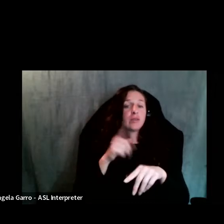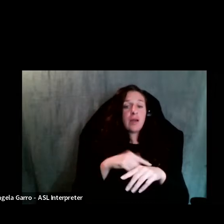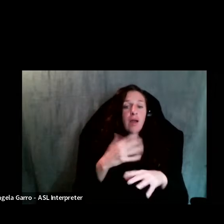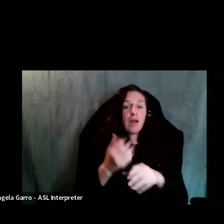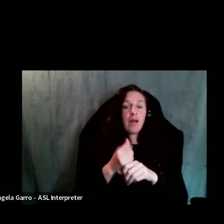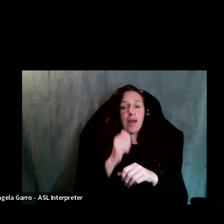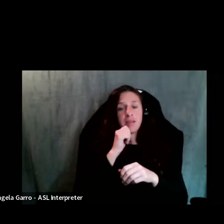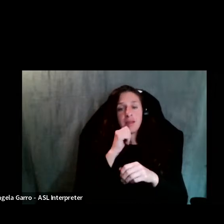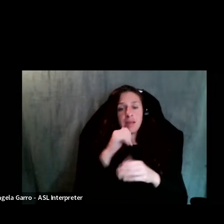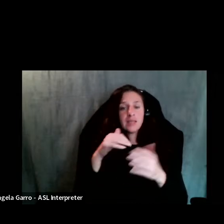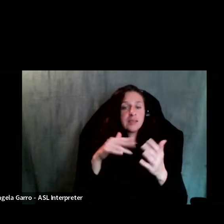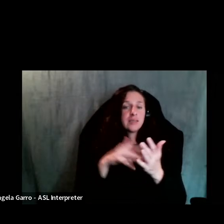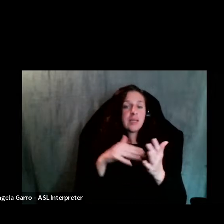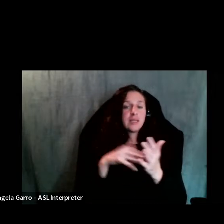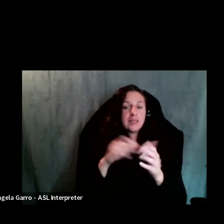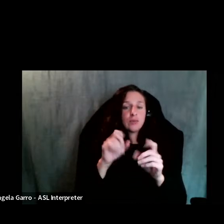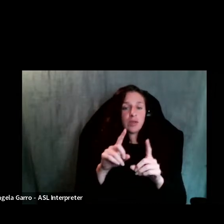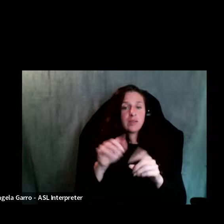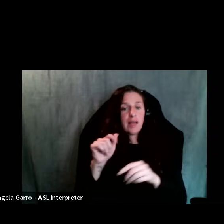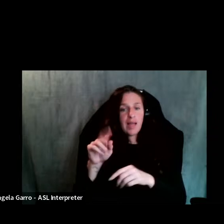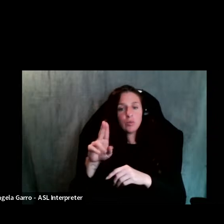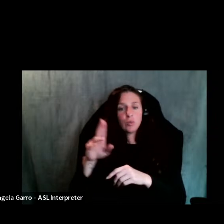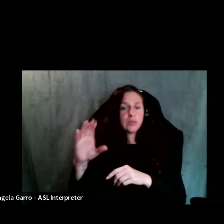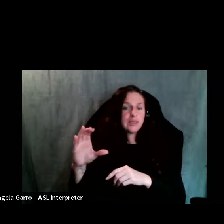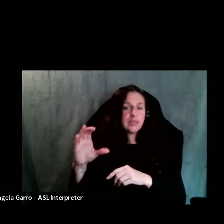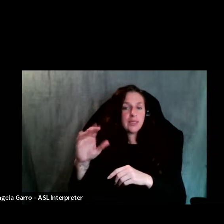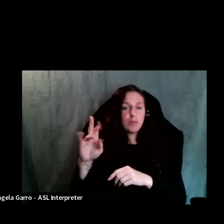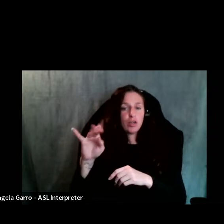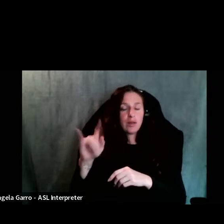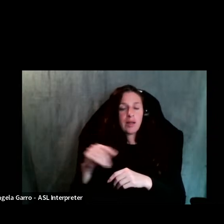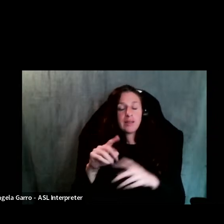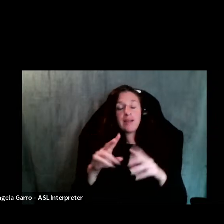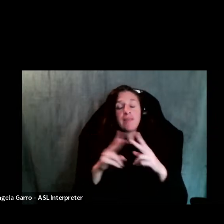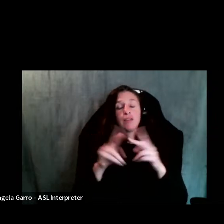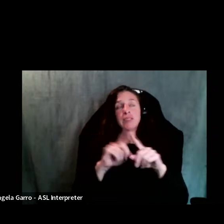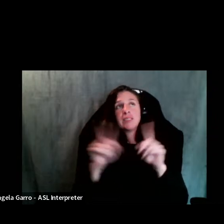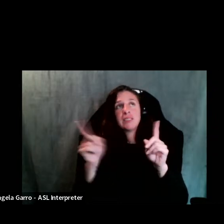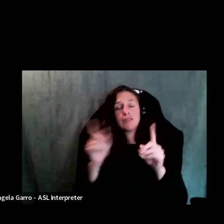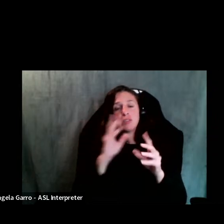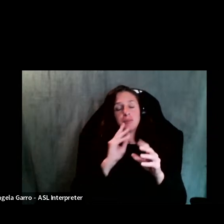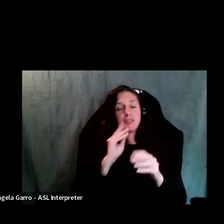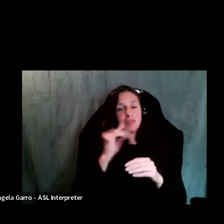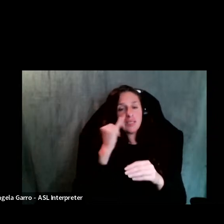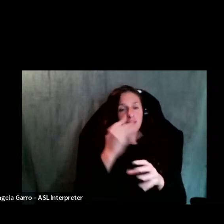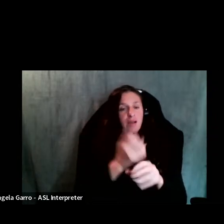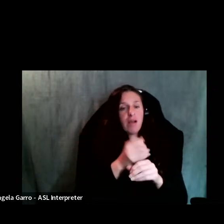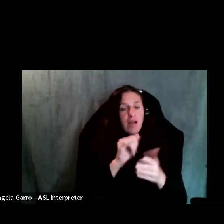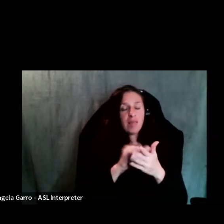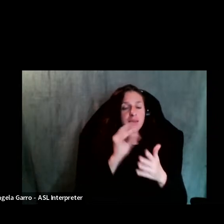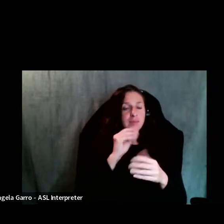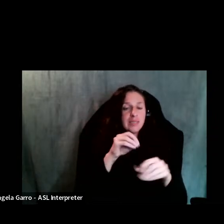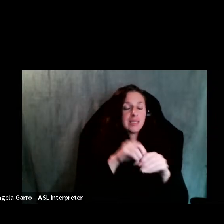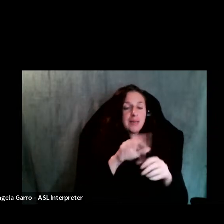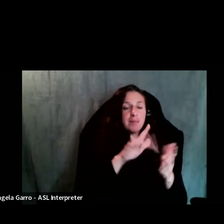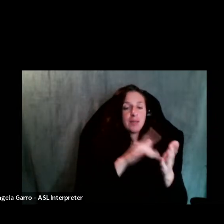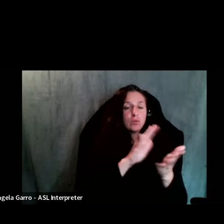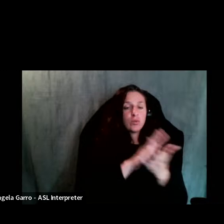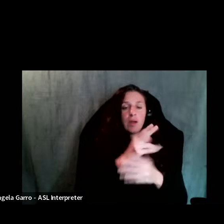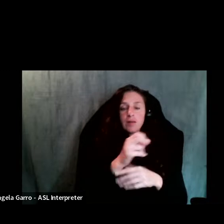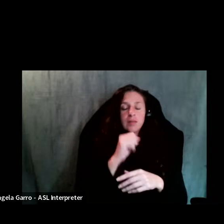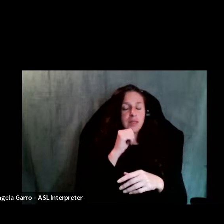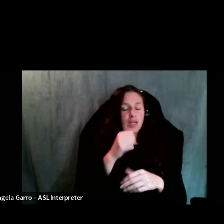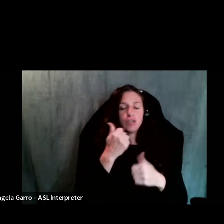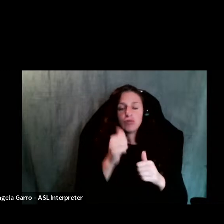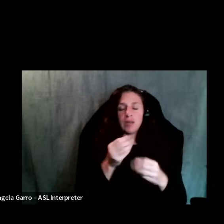at UC Berkeley. I imagine it would be a very different experience had I gotten that education in middle school or high school. I'm not here to try to give